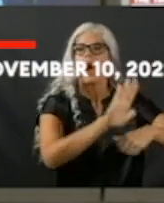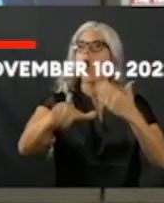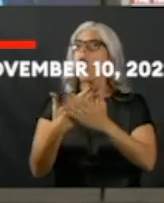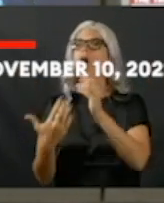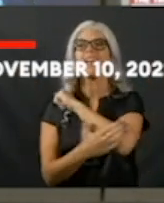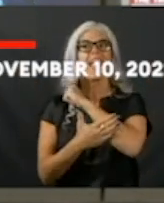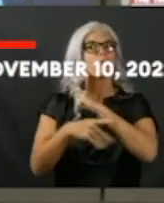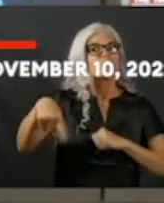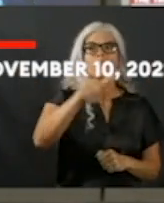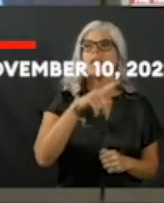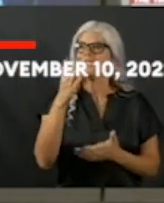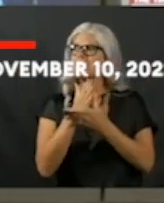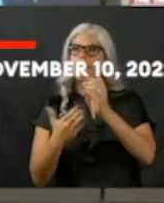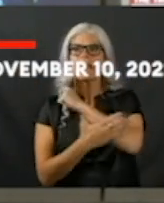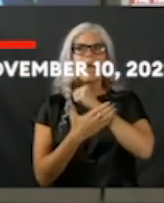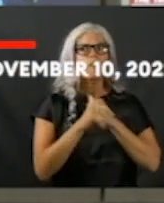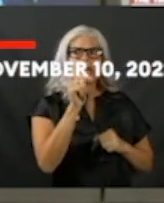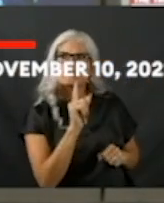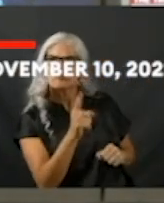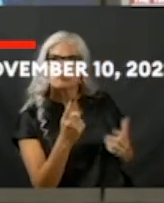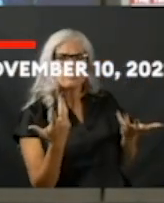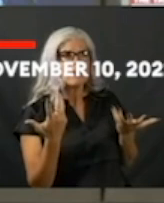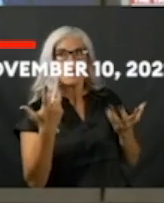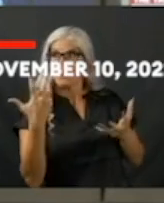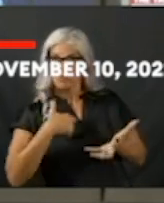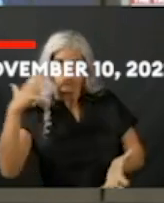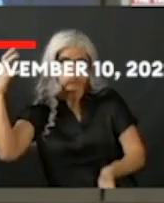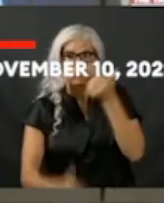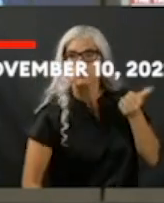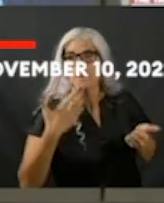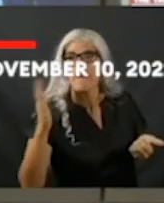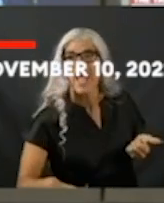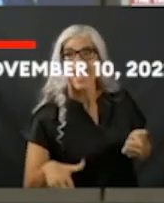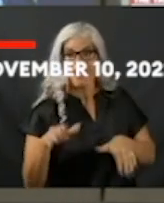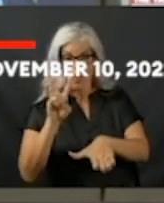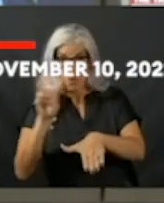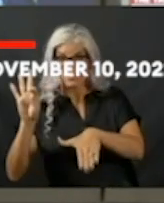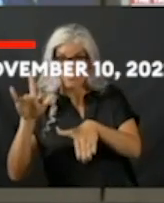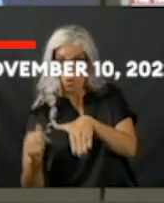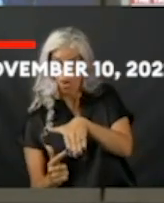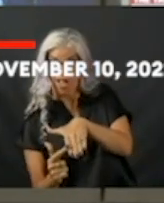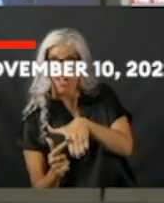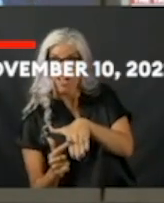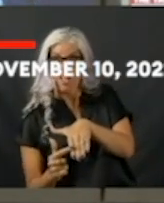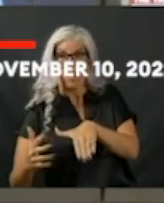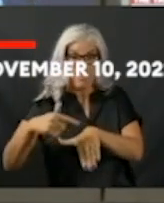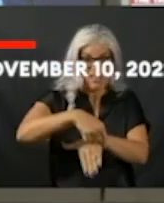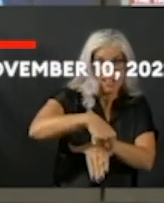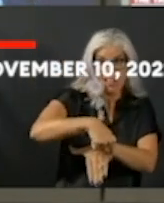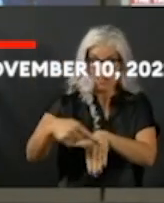not sure the extent of the impacts in Northwest Florida in particular. Kevin and his team have been in constant communication